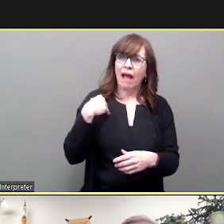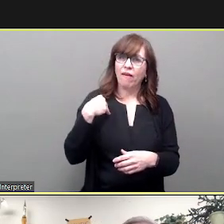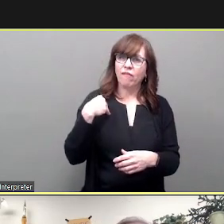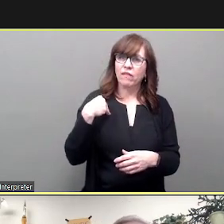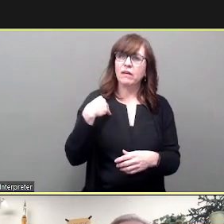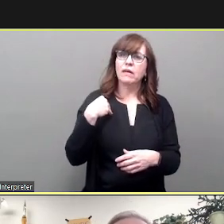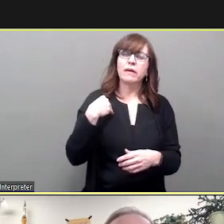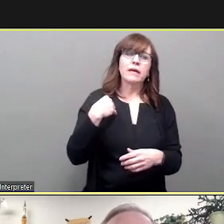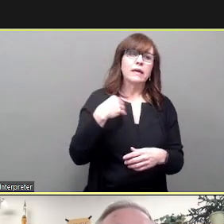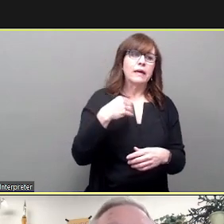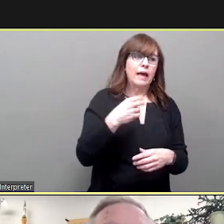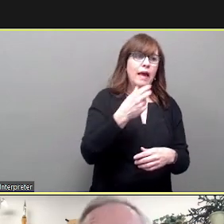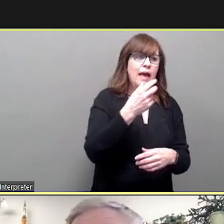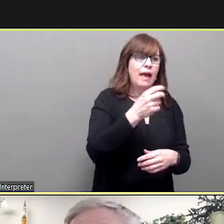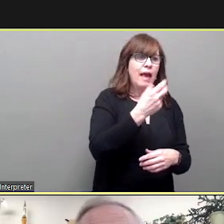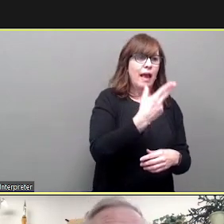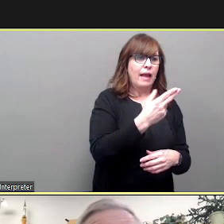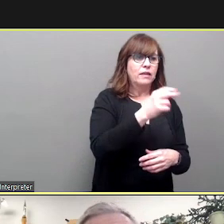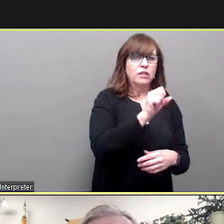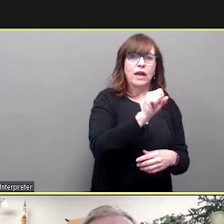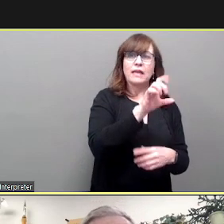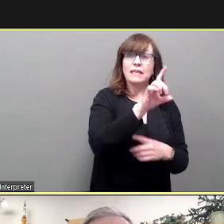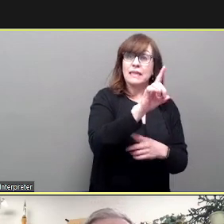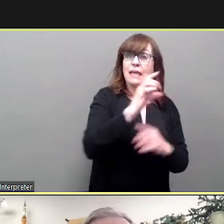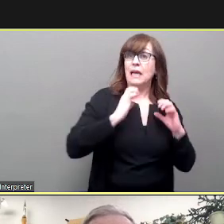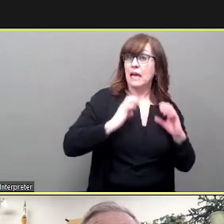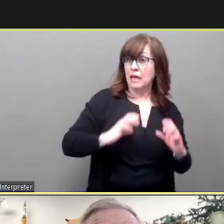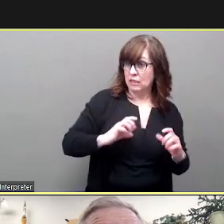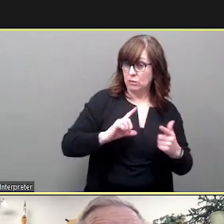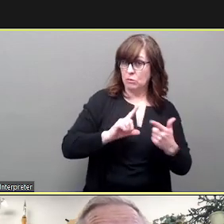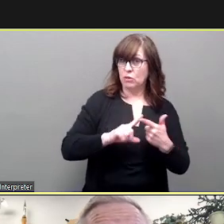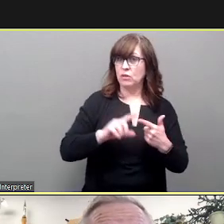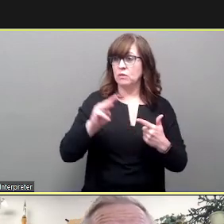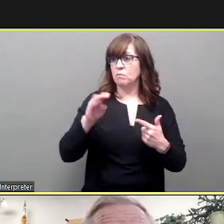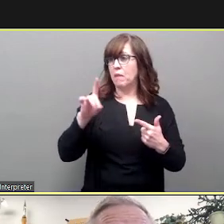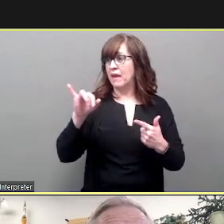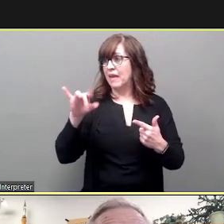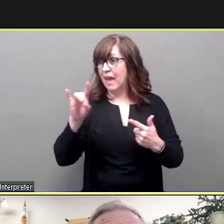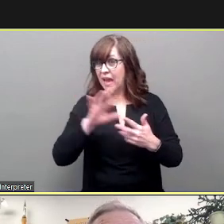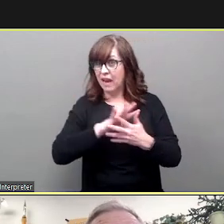SNAP, Medicaid, and our other programs. And today, by the way, there are